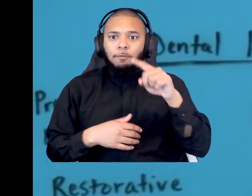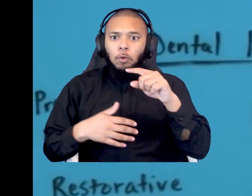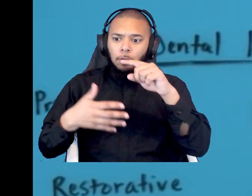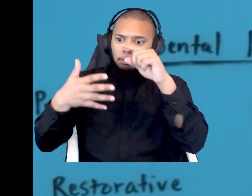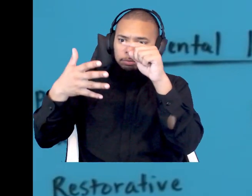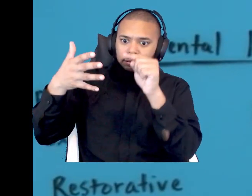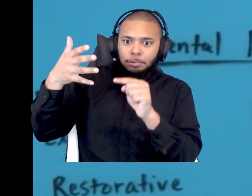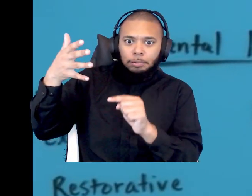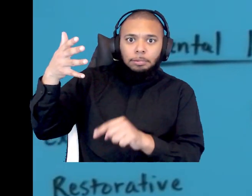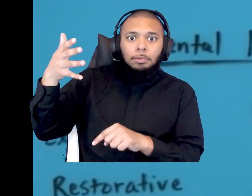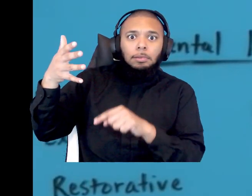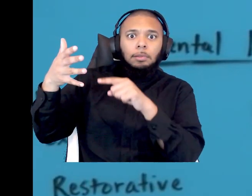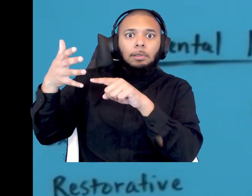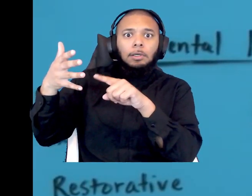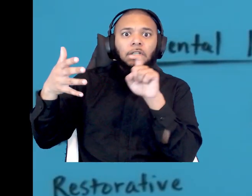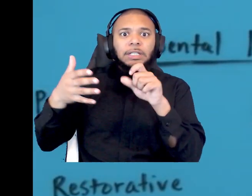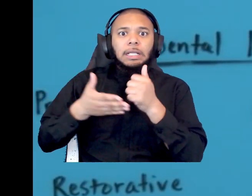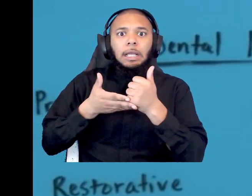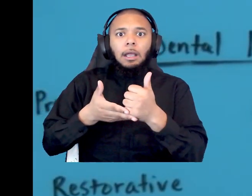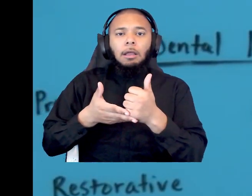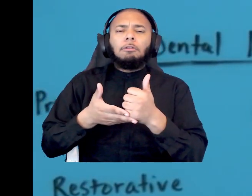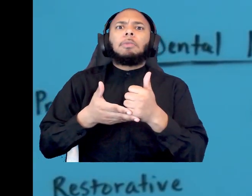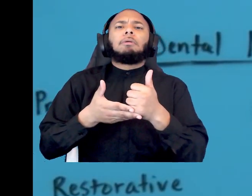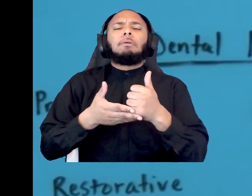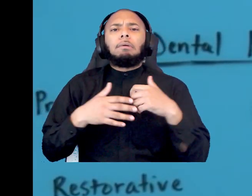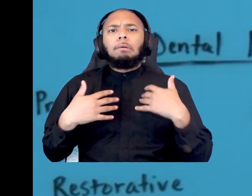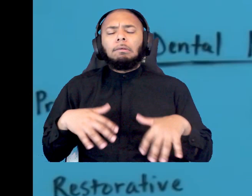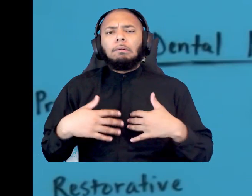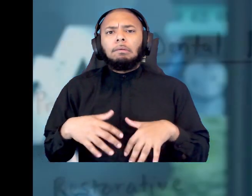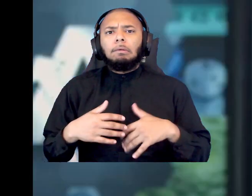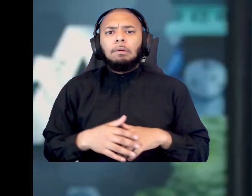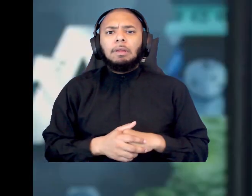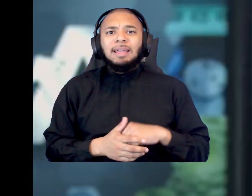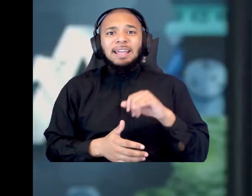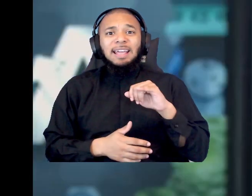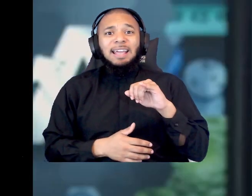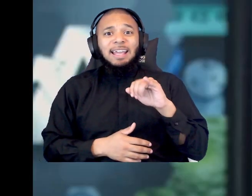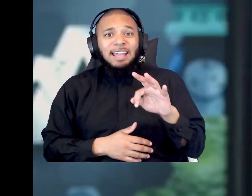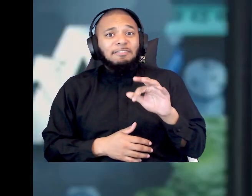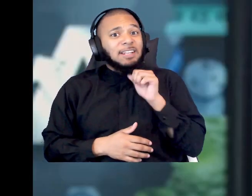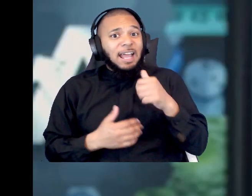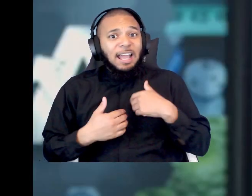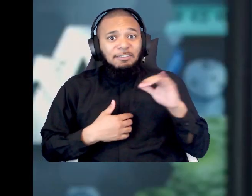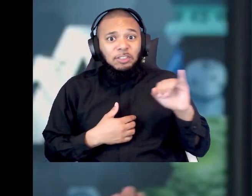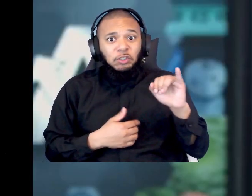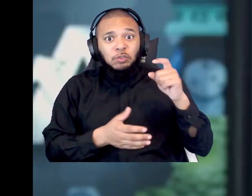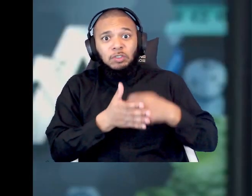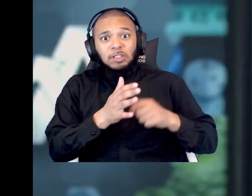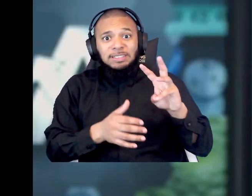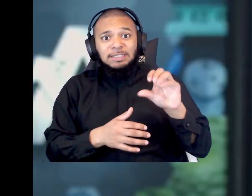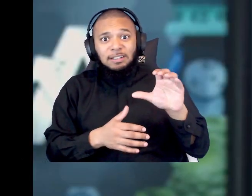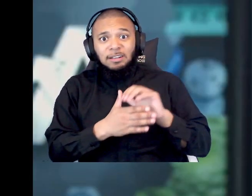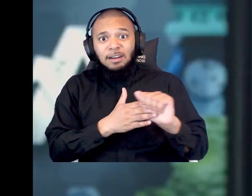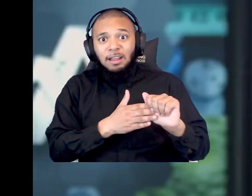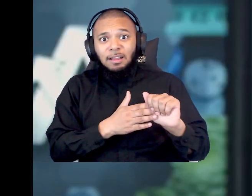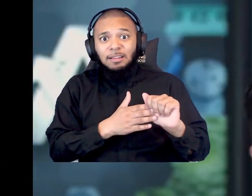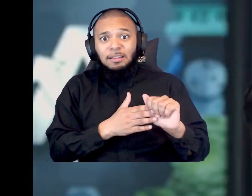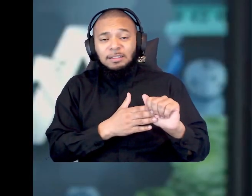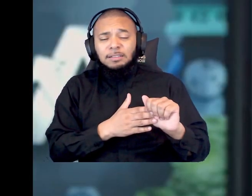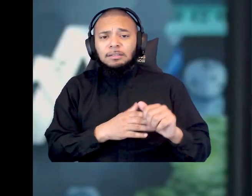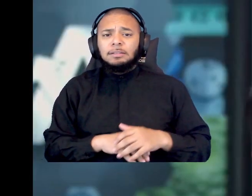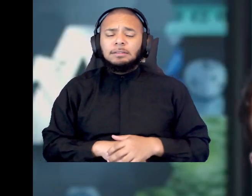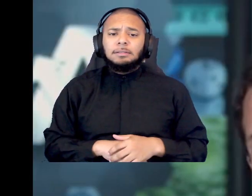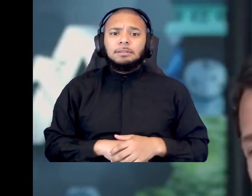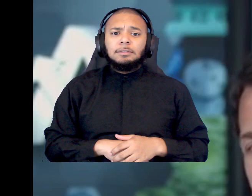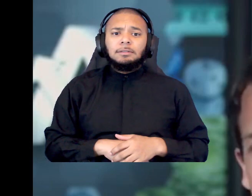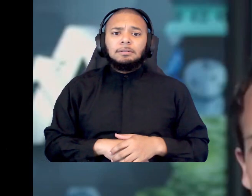$290. If you did not have insurance, it would have cost you $600. Worse yet, you'd have been like, I'll be fine. I